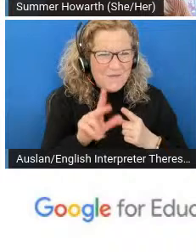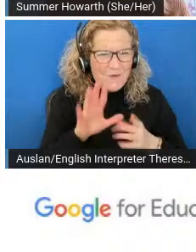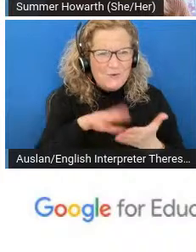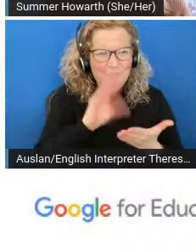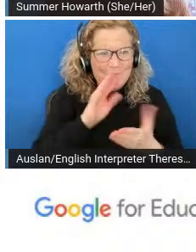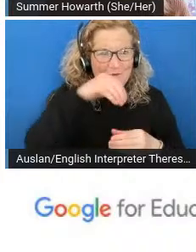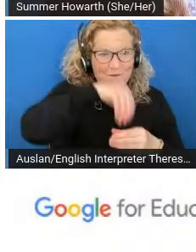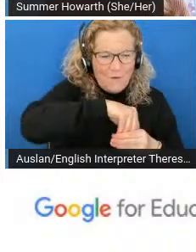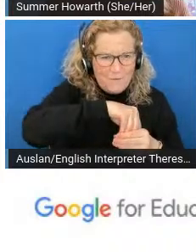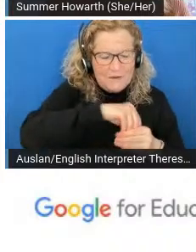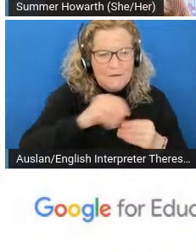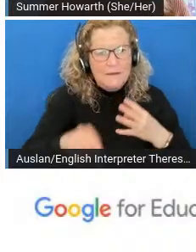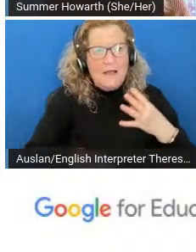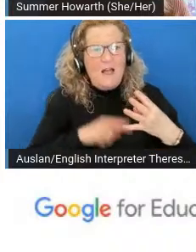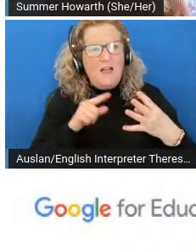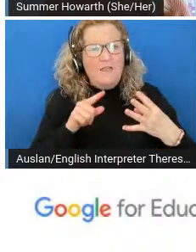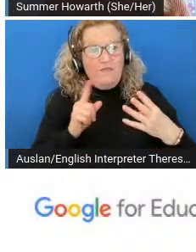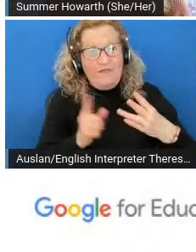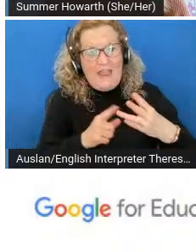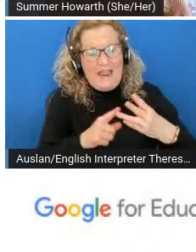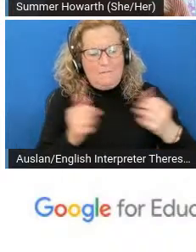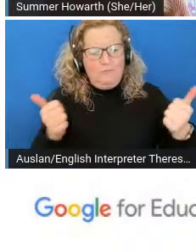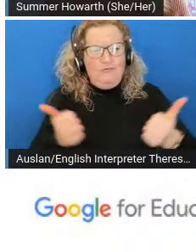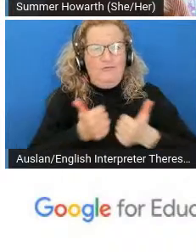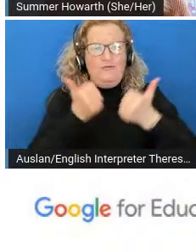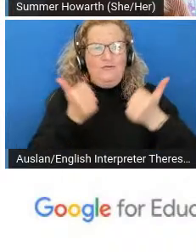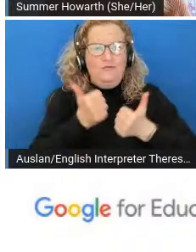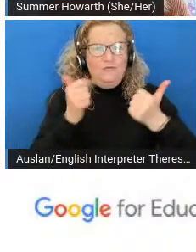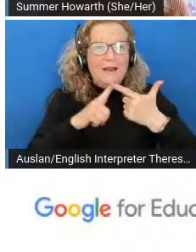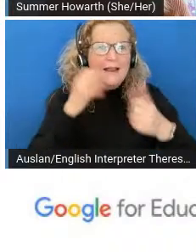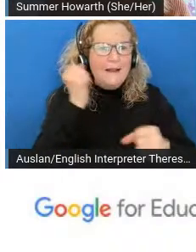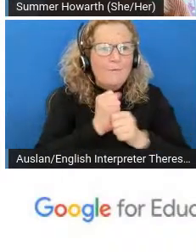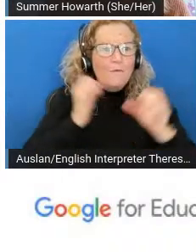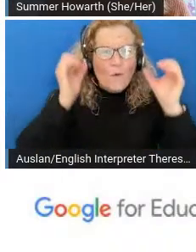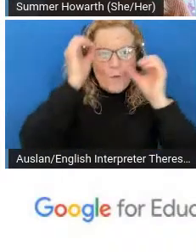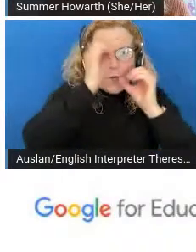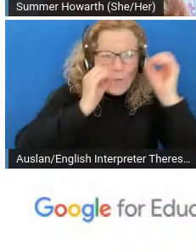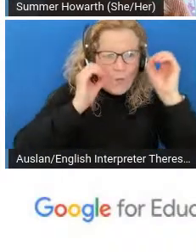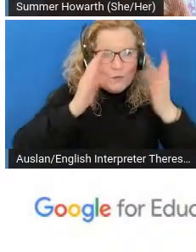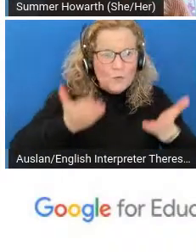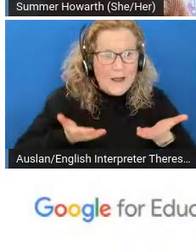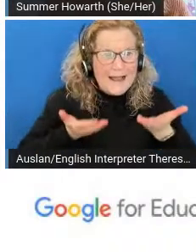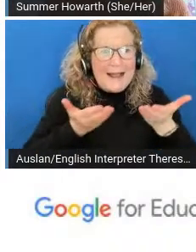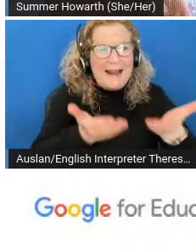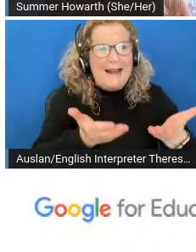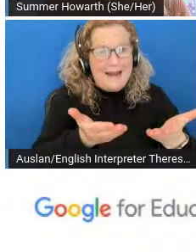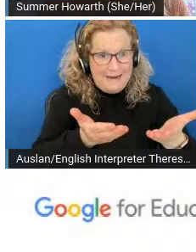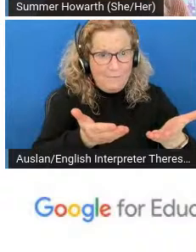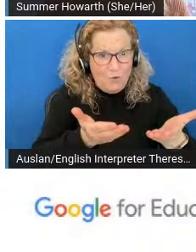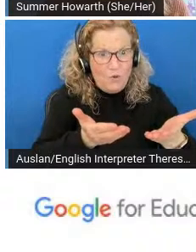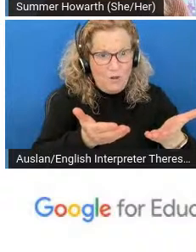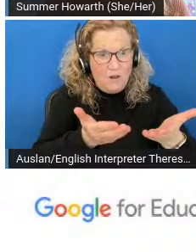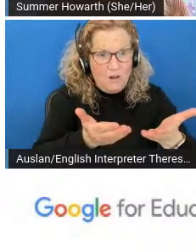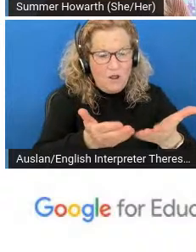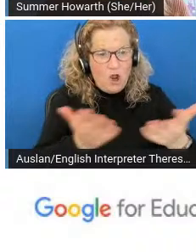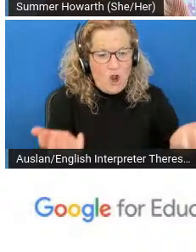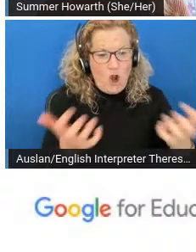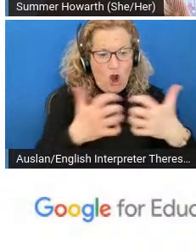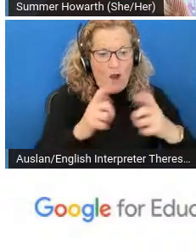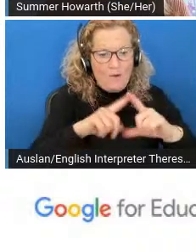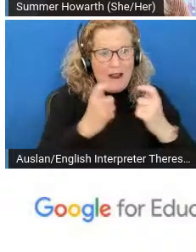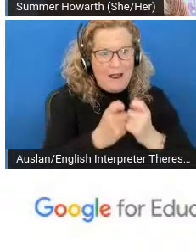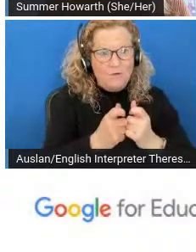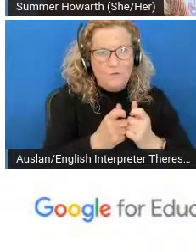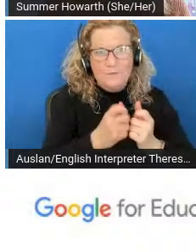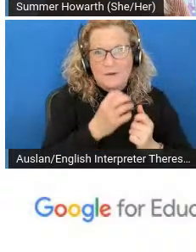as ever, we're going to look at lots of examples of Google technologies as enablers of hybrid classroom inquiry. In